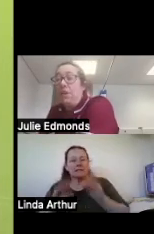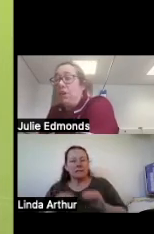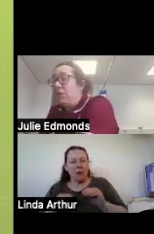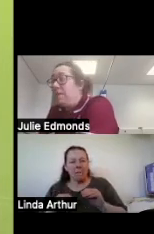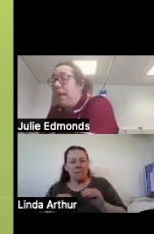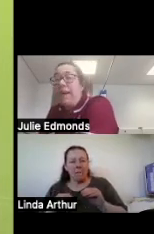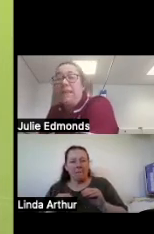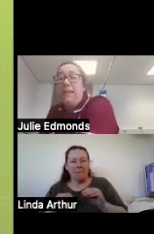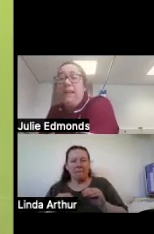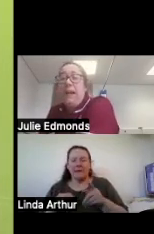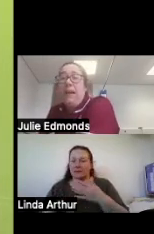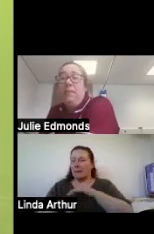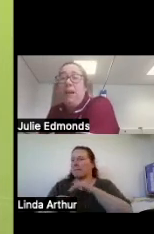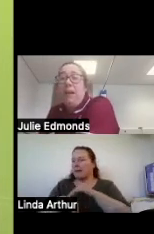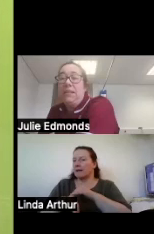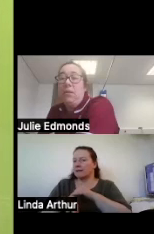a huge impact.